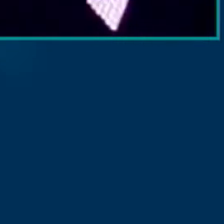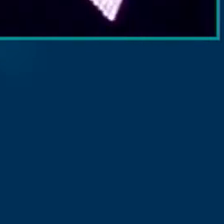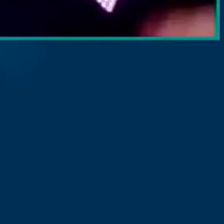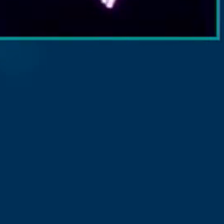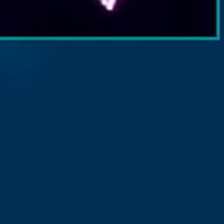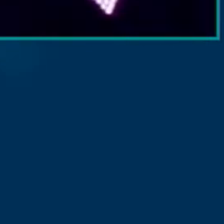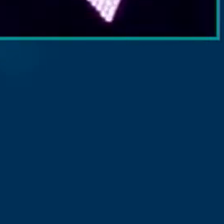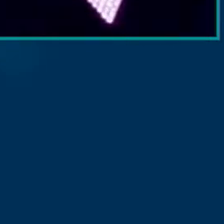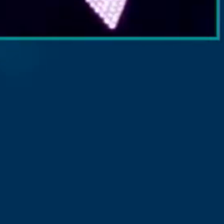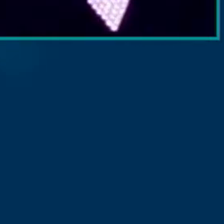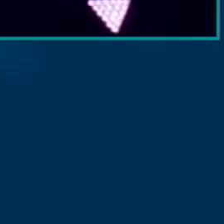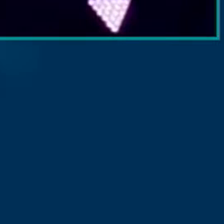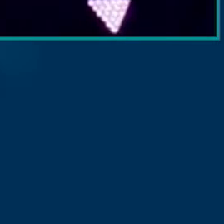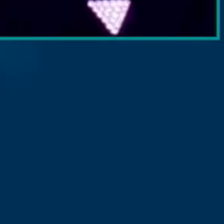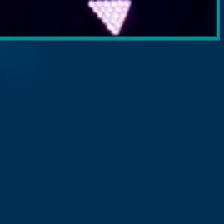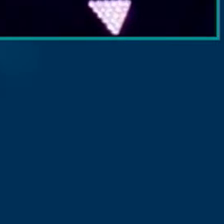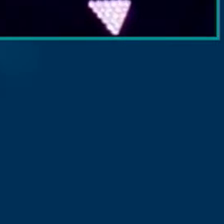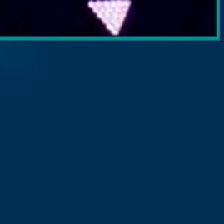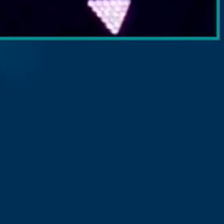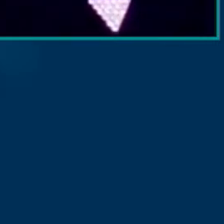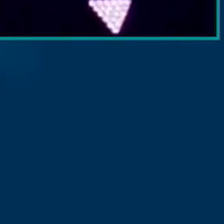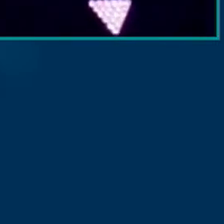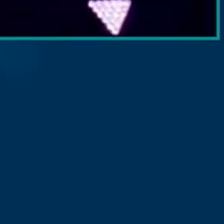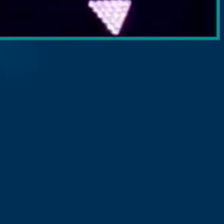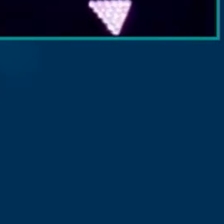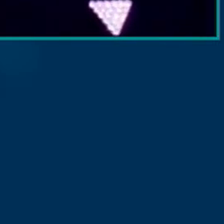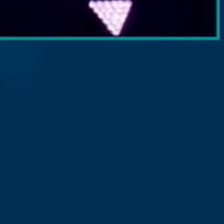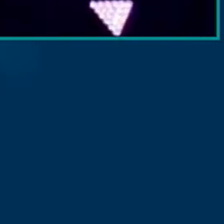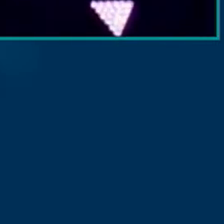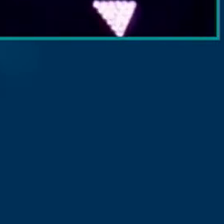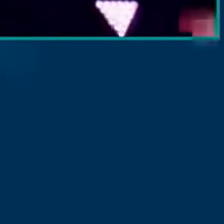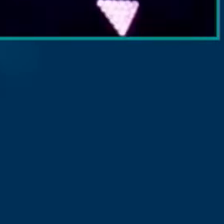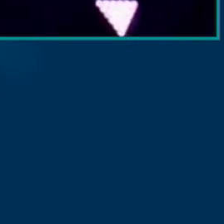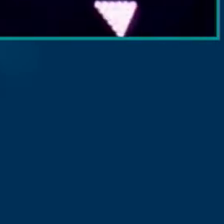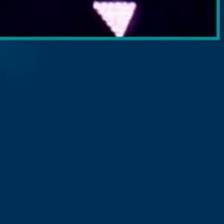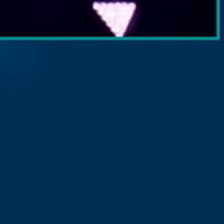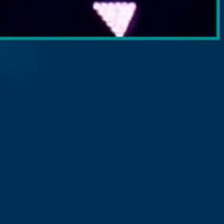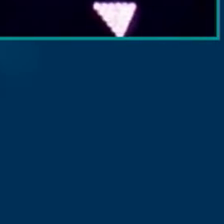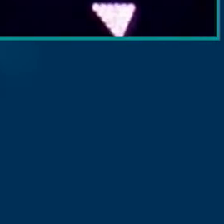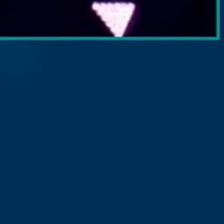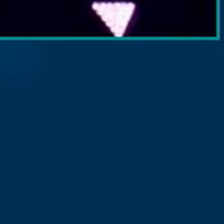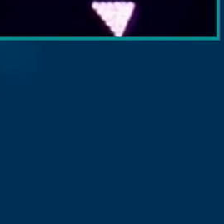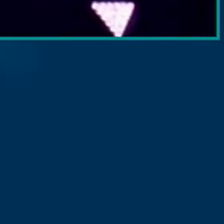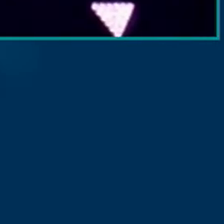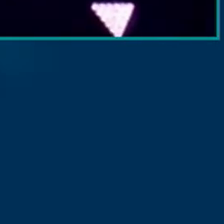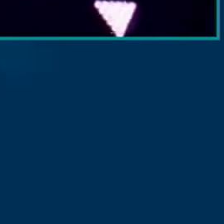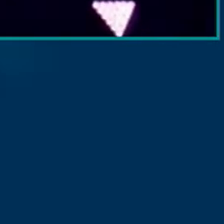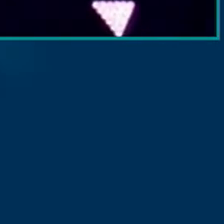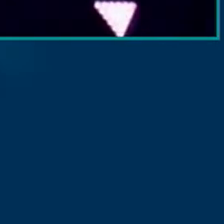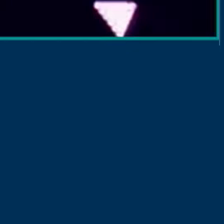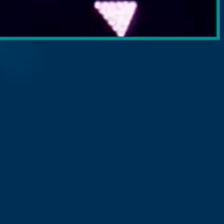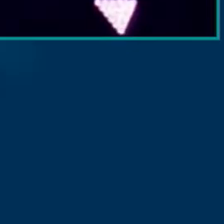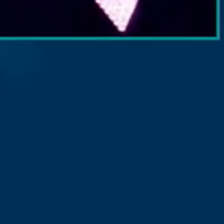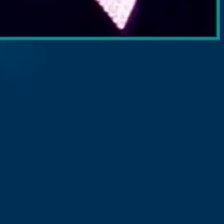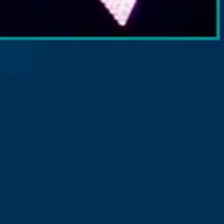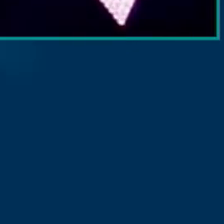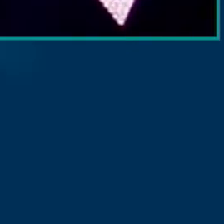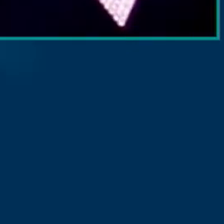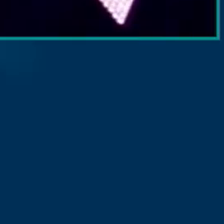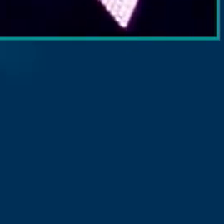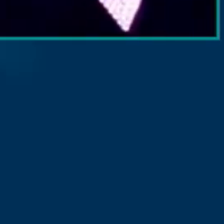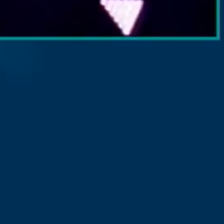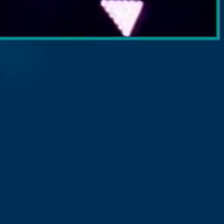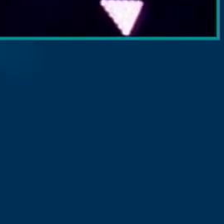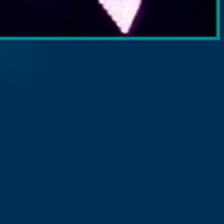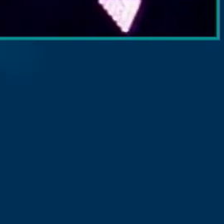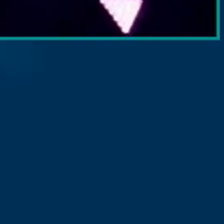actually look at the very guidelines, well, the first